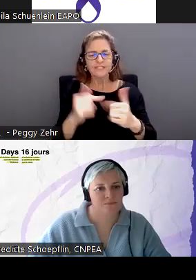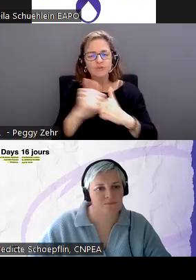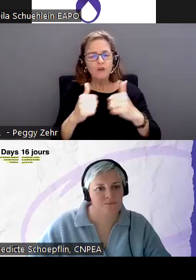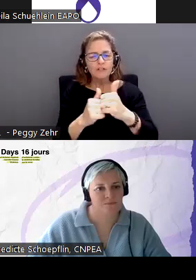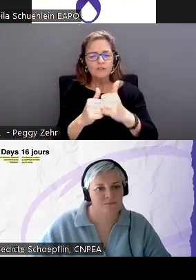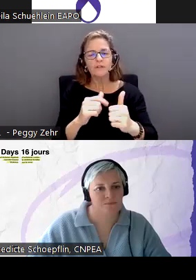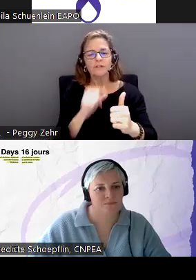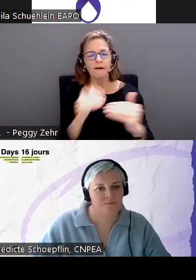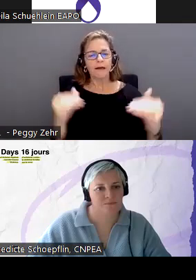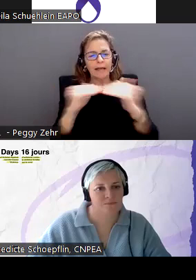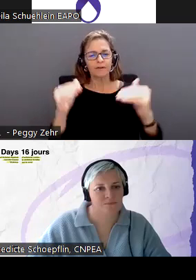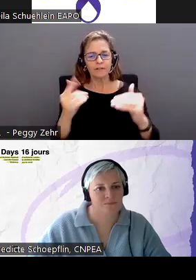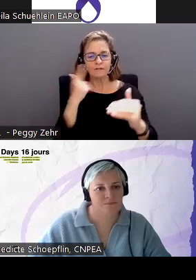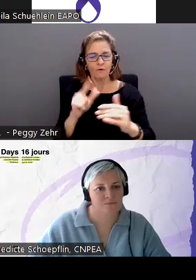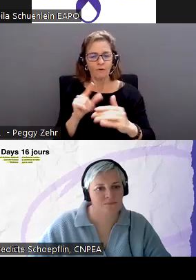behaviors.